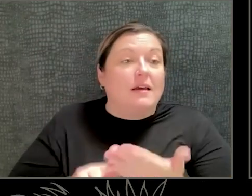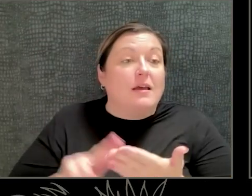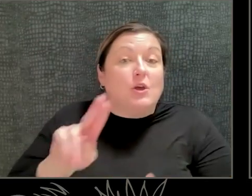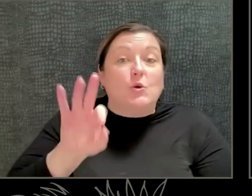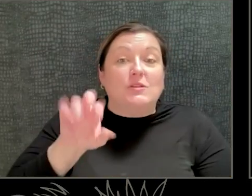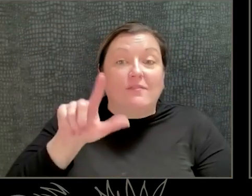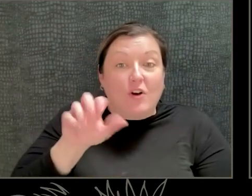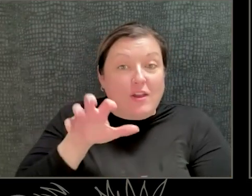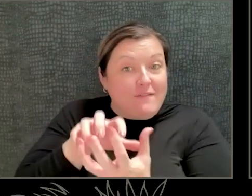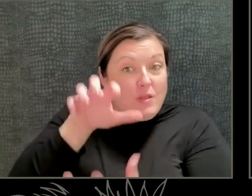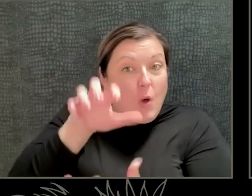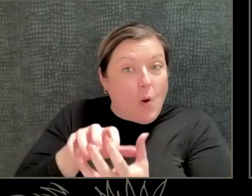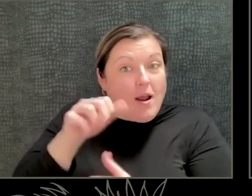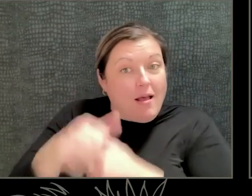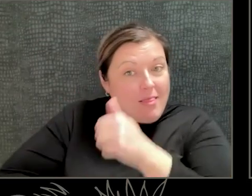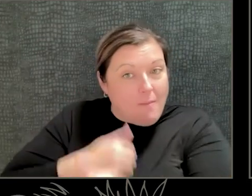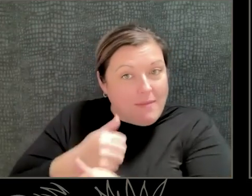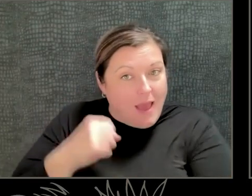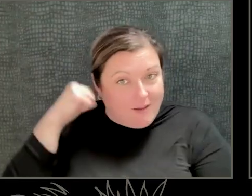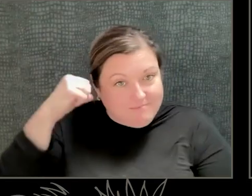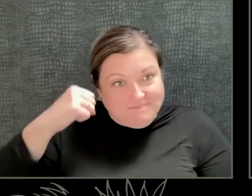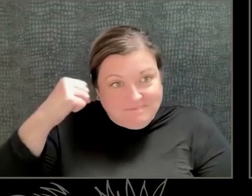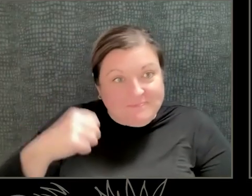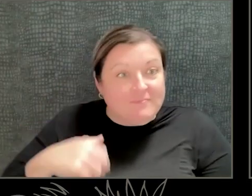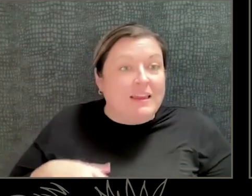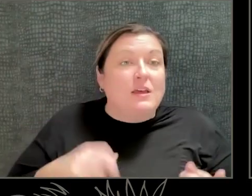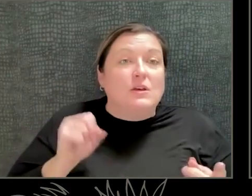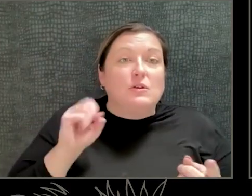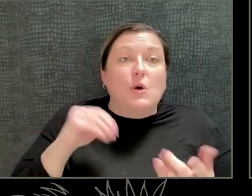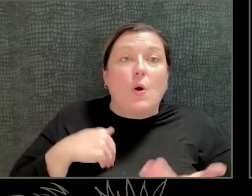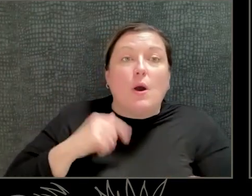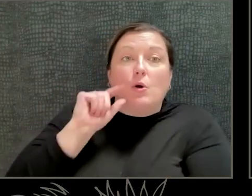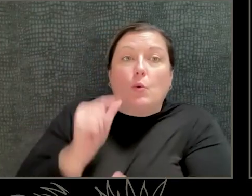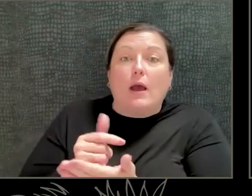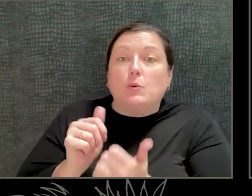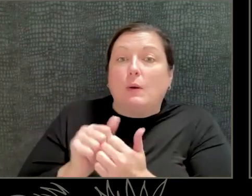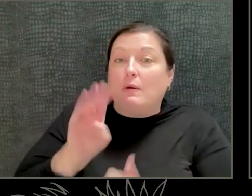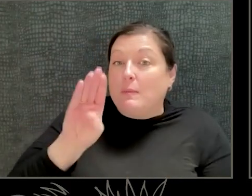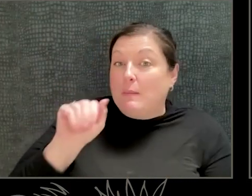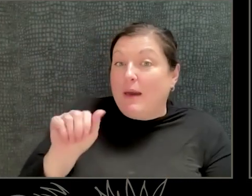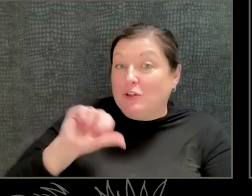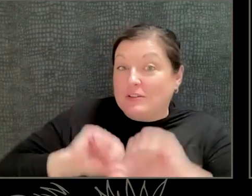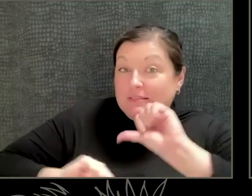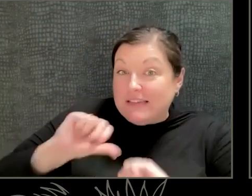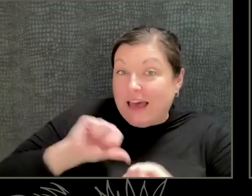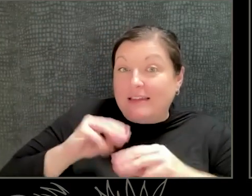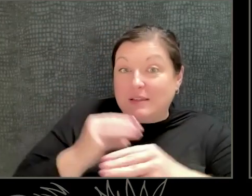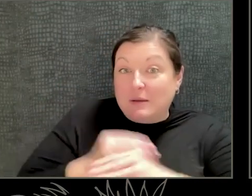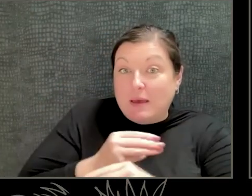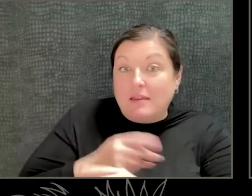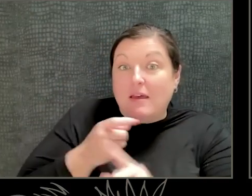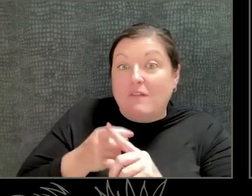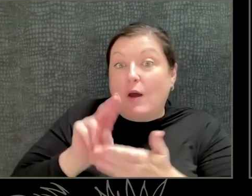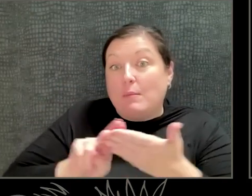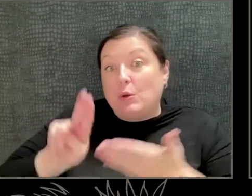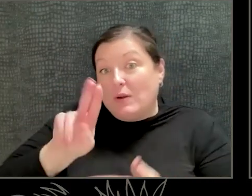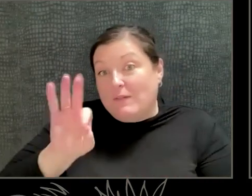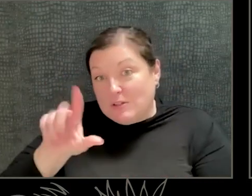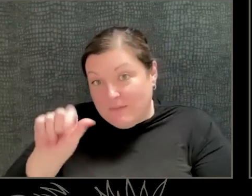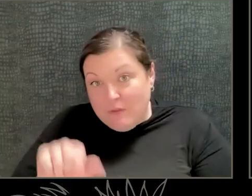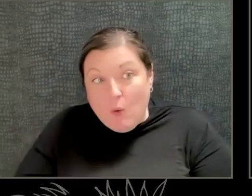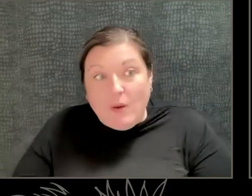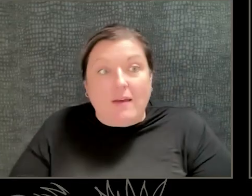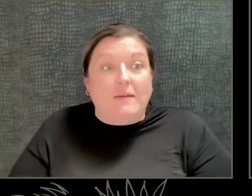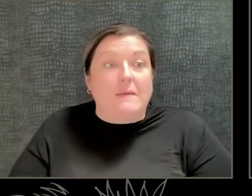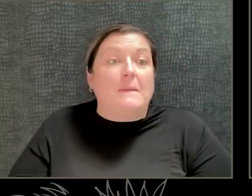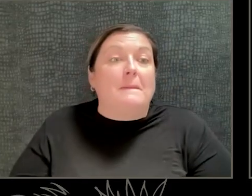alumni. Go Gators. So I graduated with my Bachelor's of Science in Mathematics from the University of Florida.